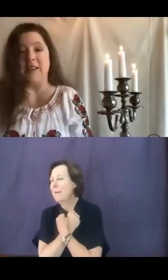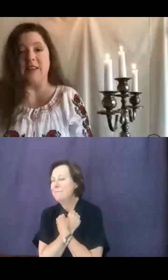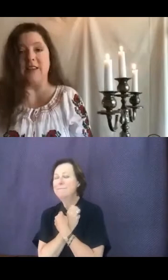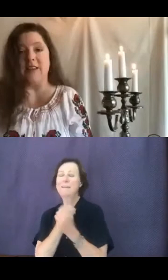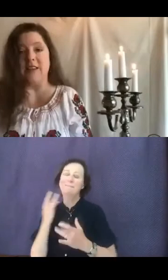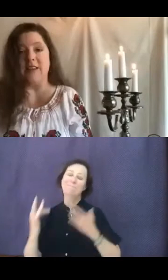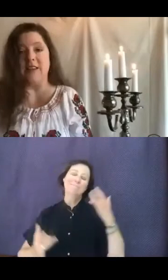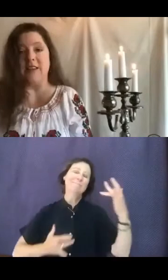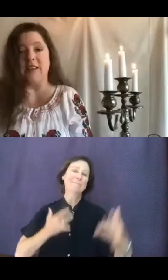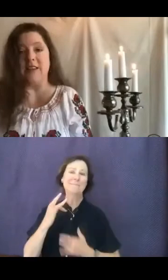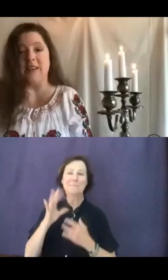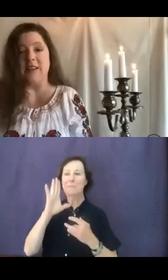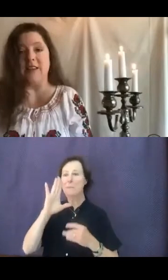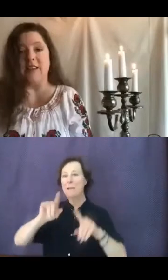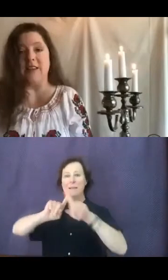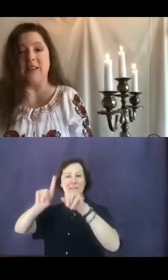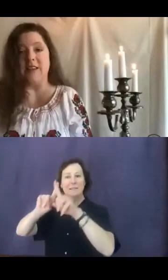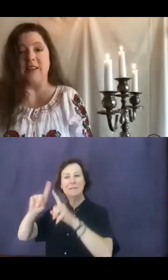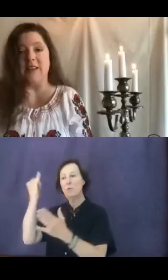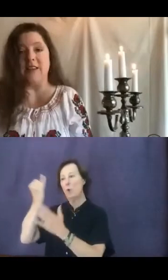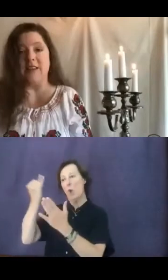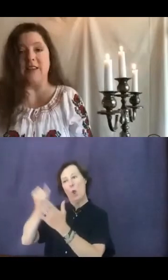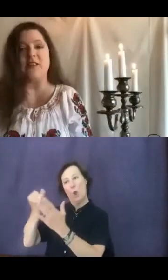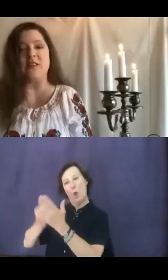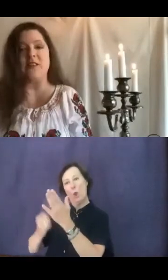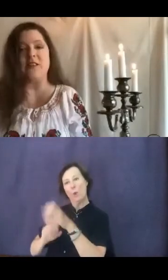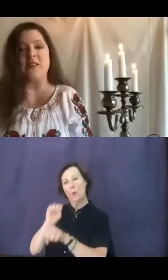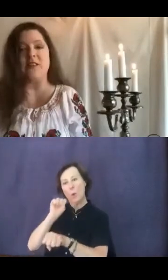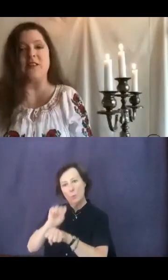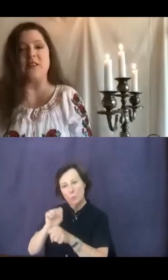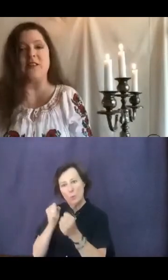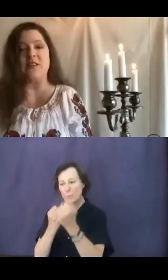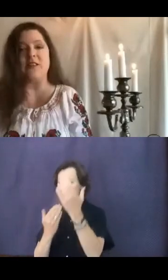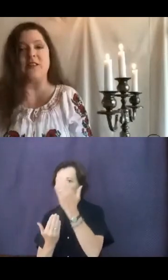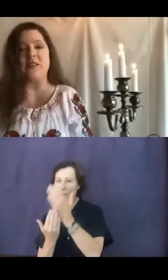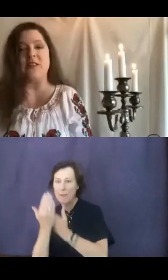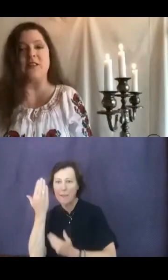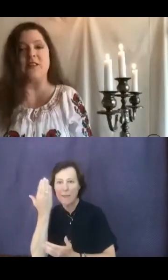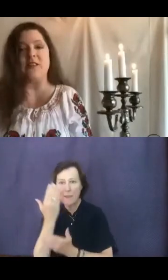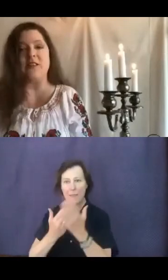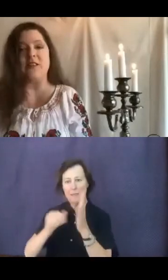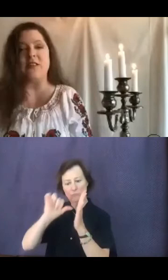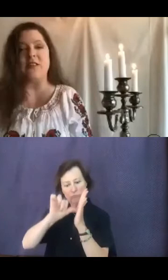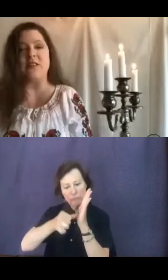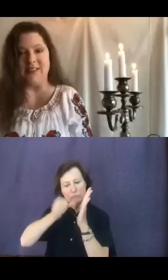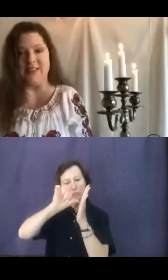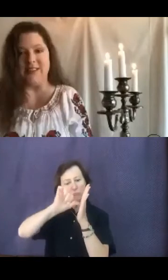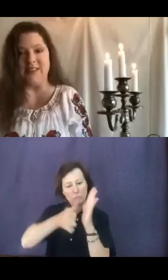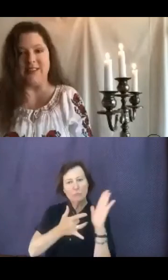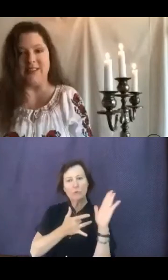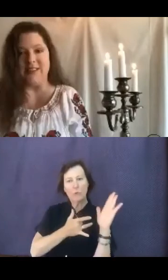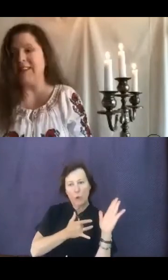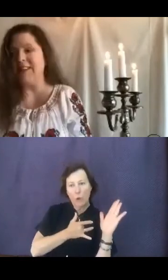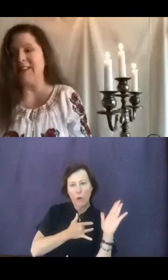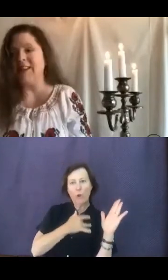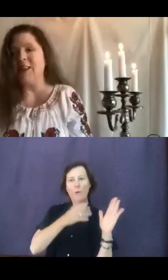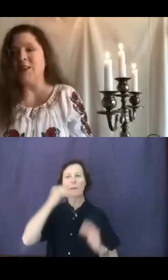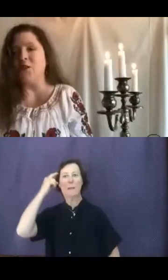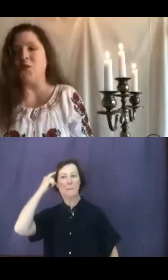by artists working with their hands, tools, hearts, and